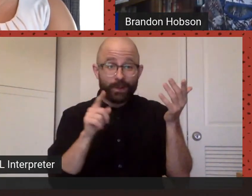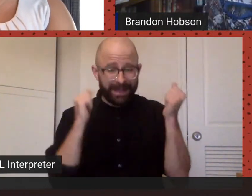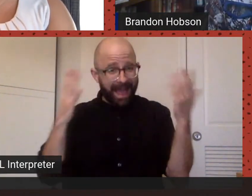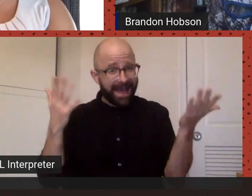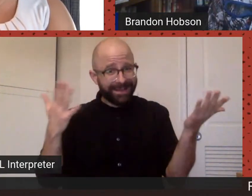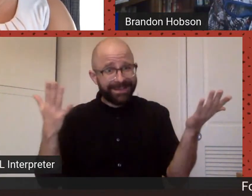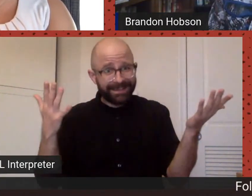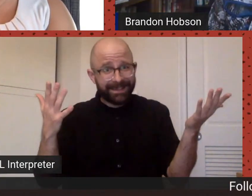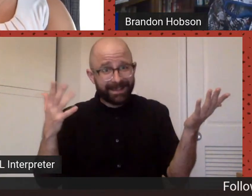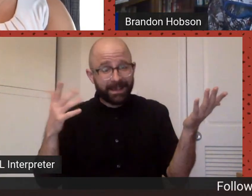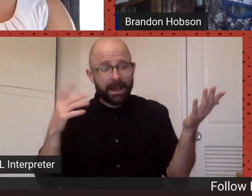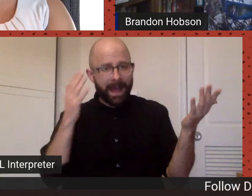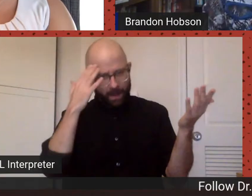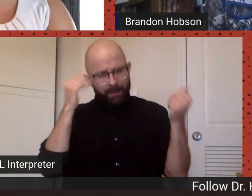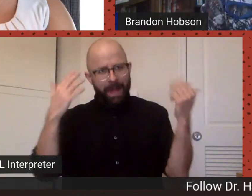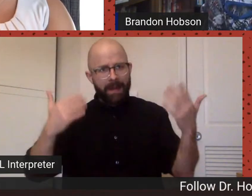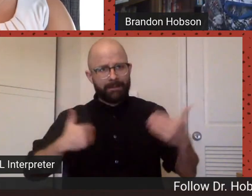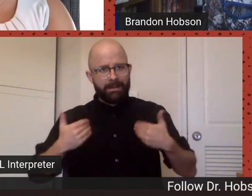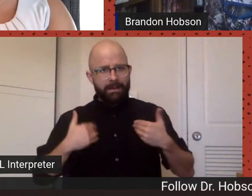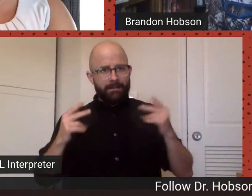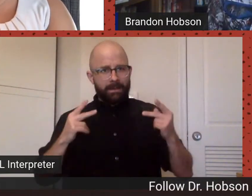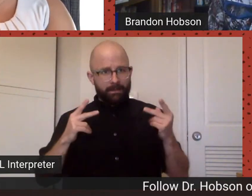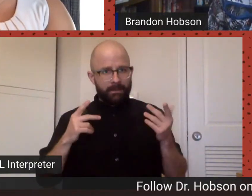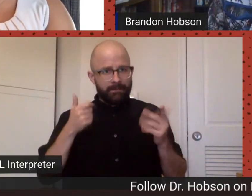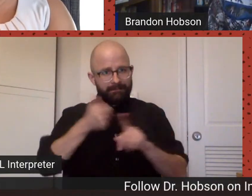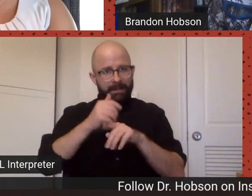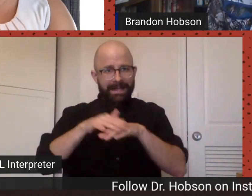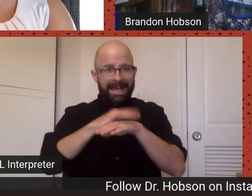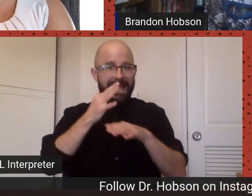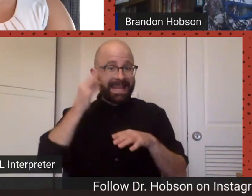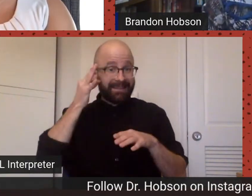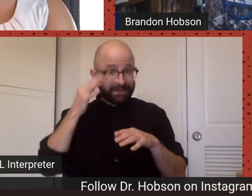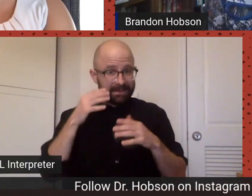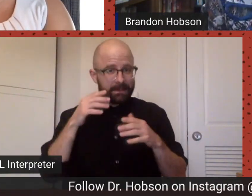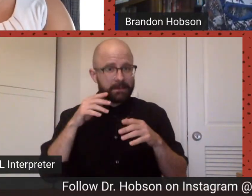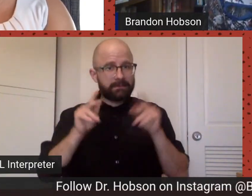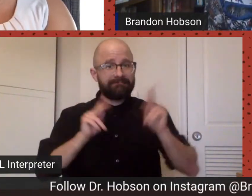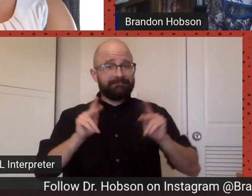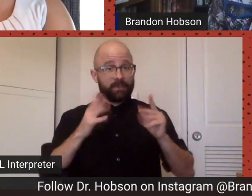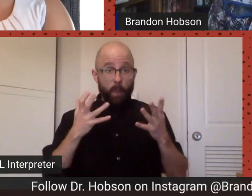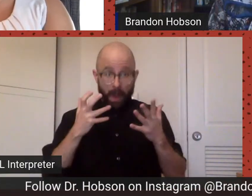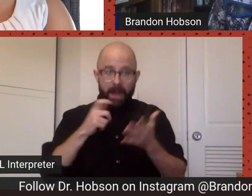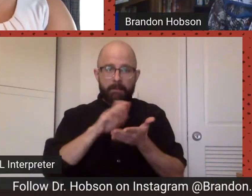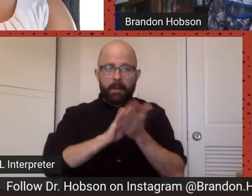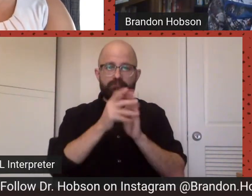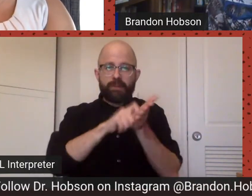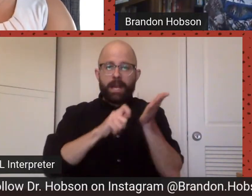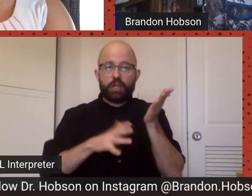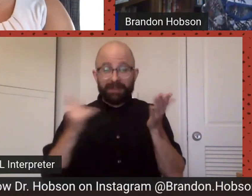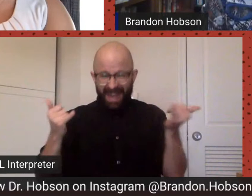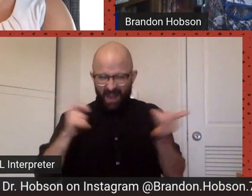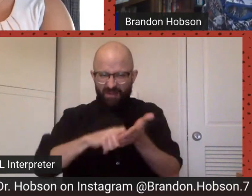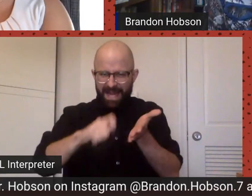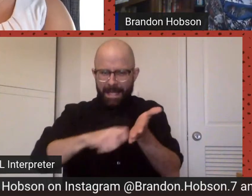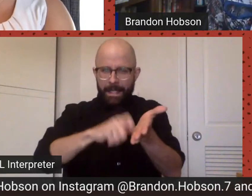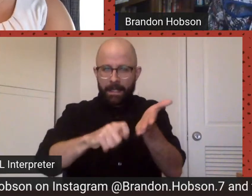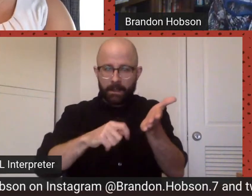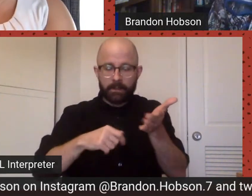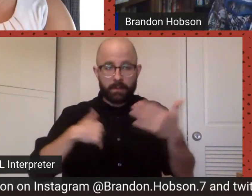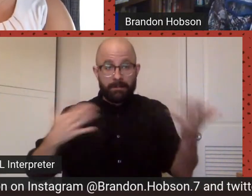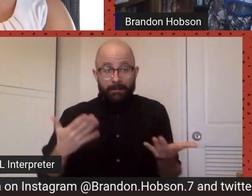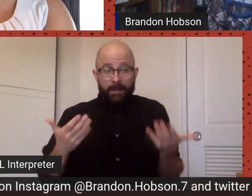know a lot of young people, natives, who want to be writers, and they're writing. And I'm there to try to mentor